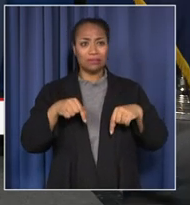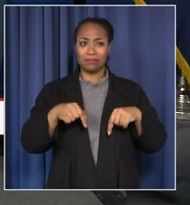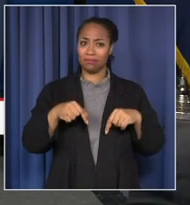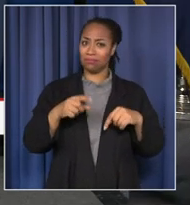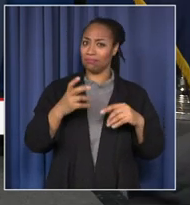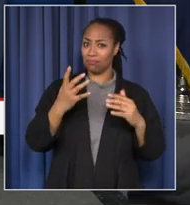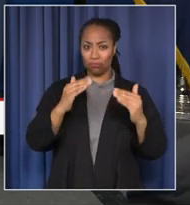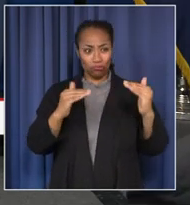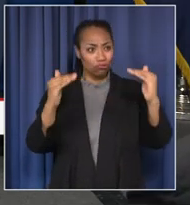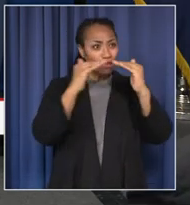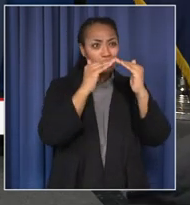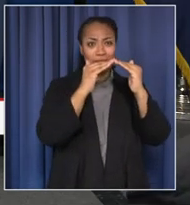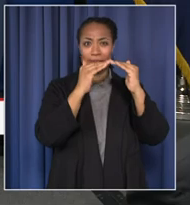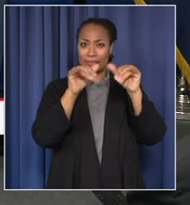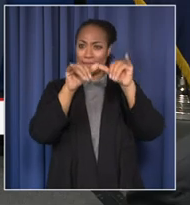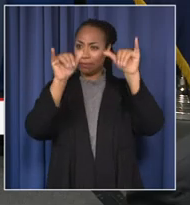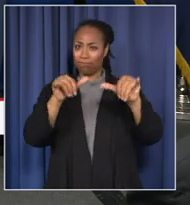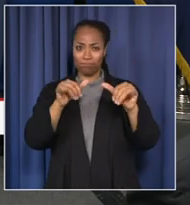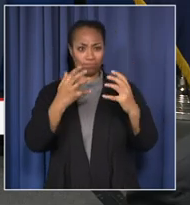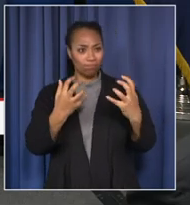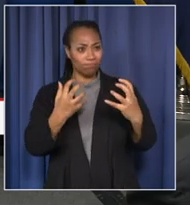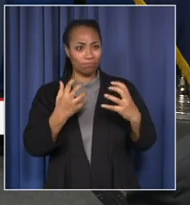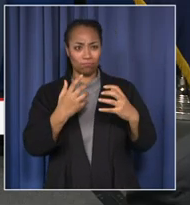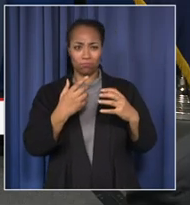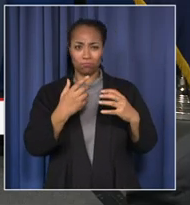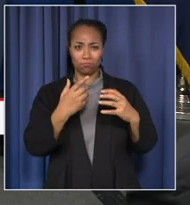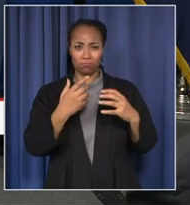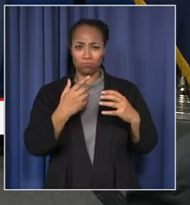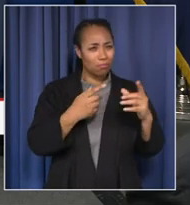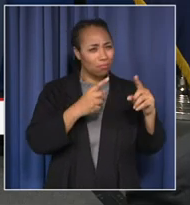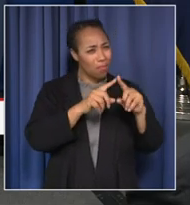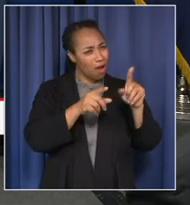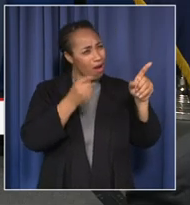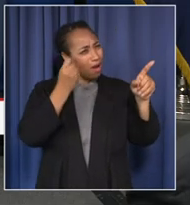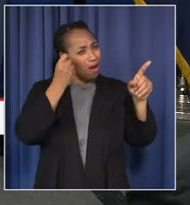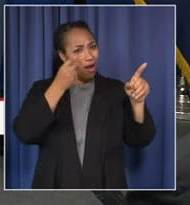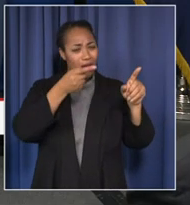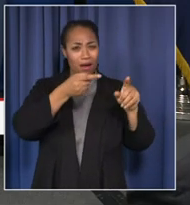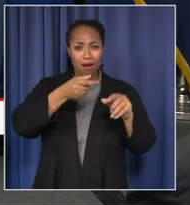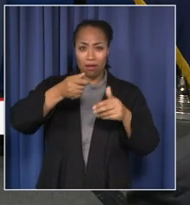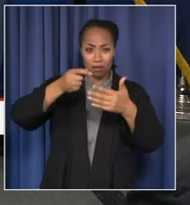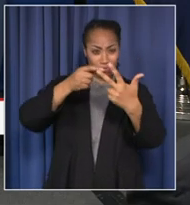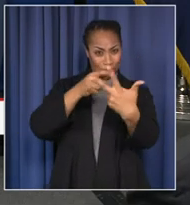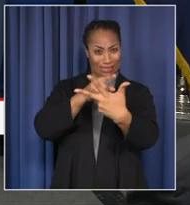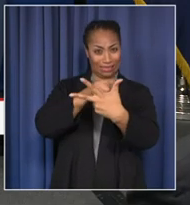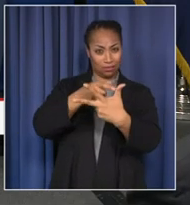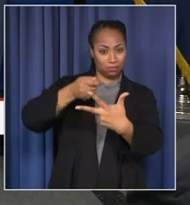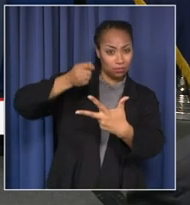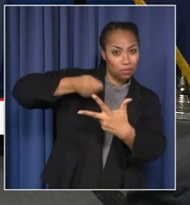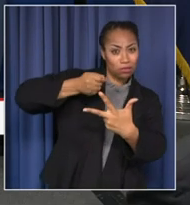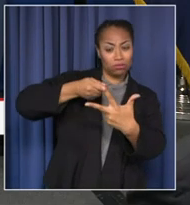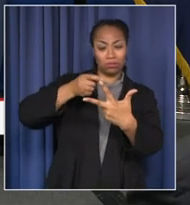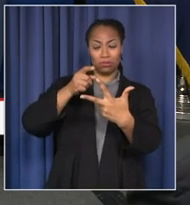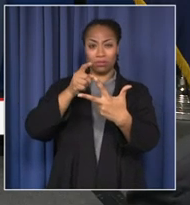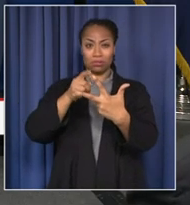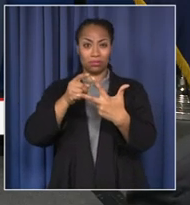including prosecutors. So there are things that we can work on